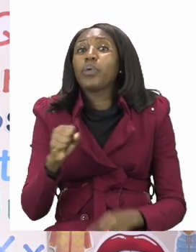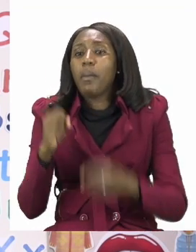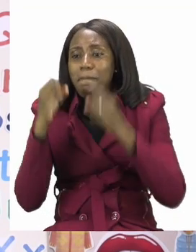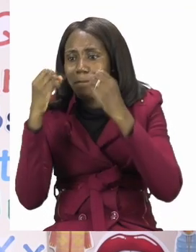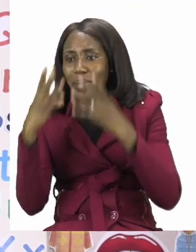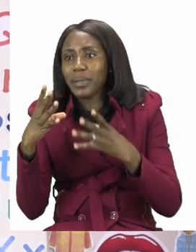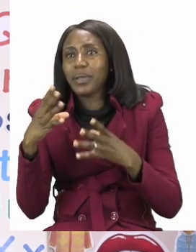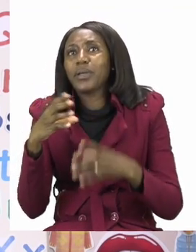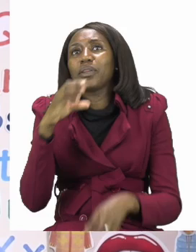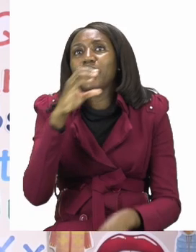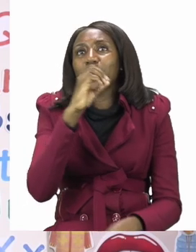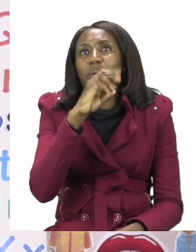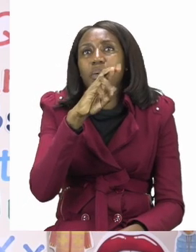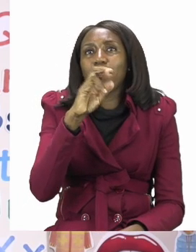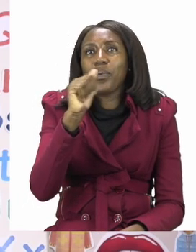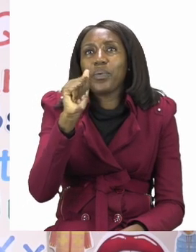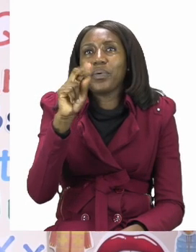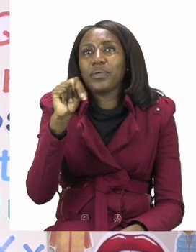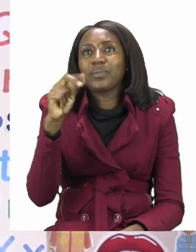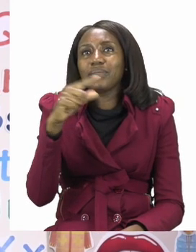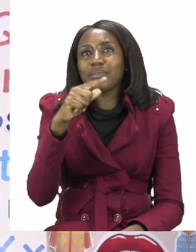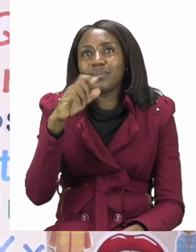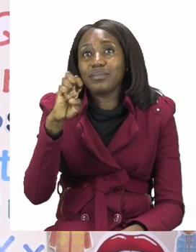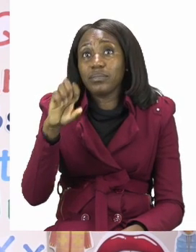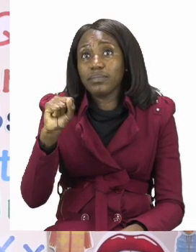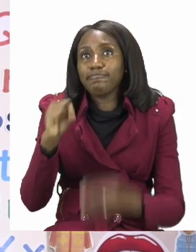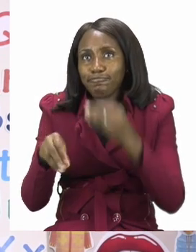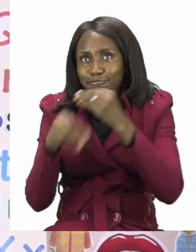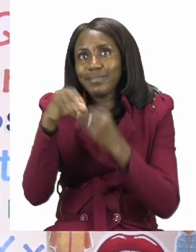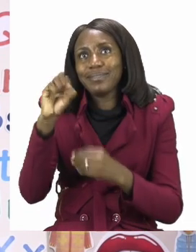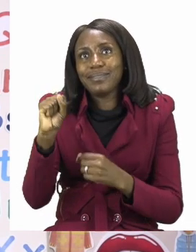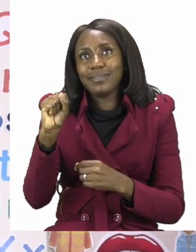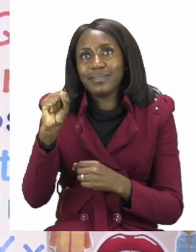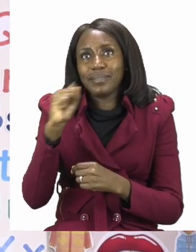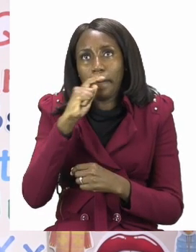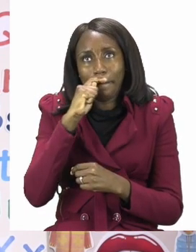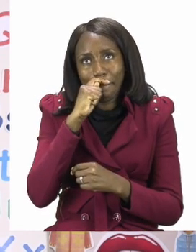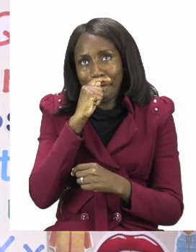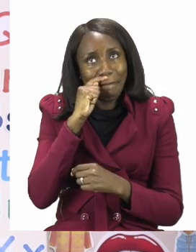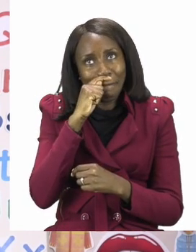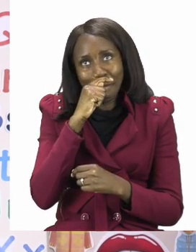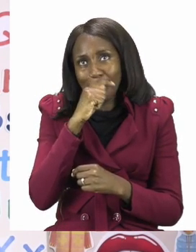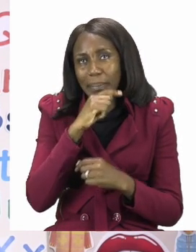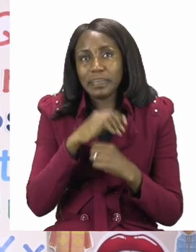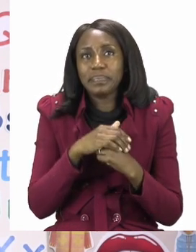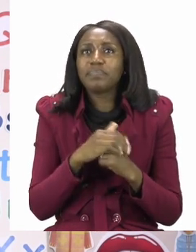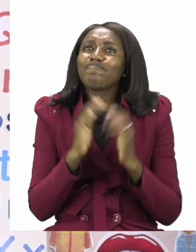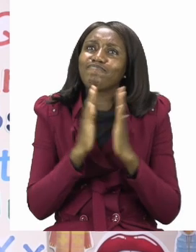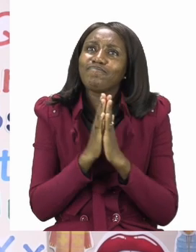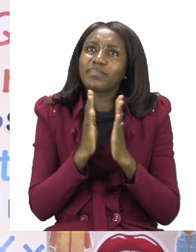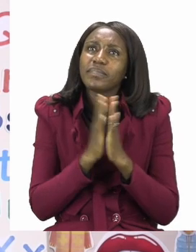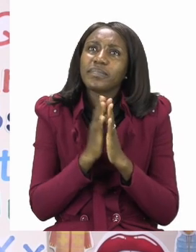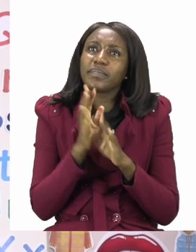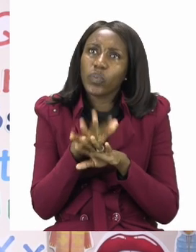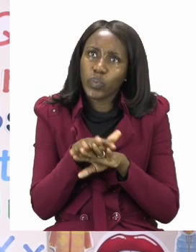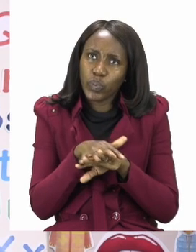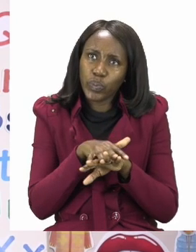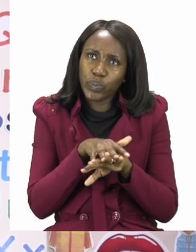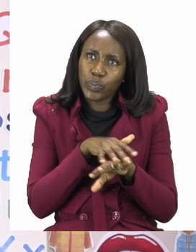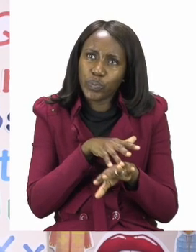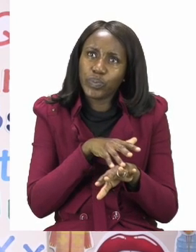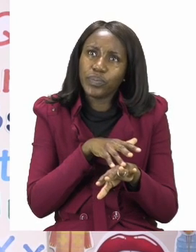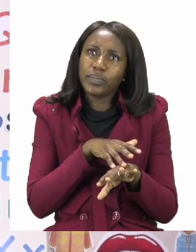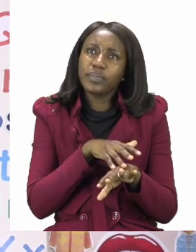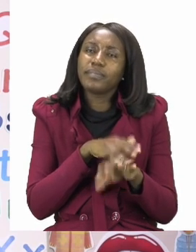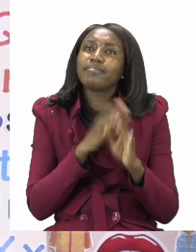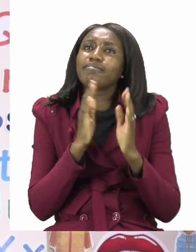and then plural, it changes to oranges. So take your time with this exercise. Make